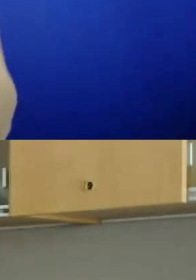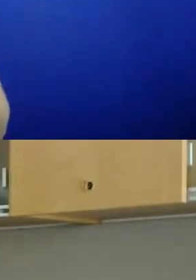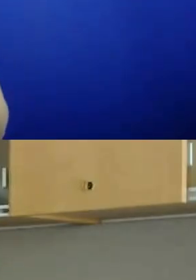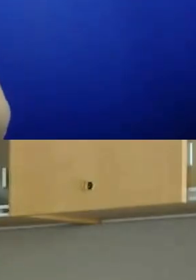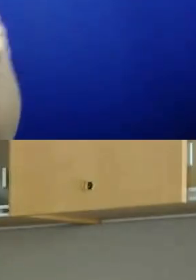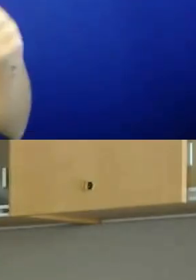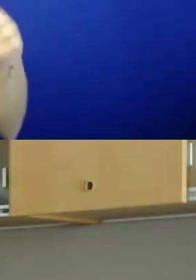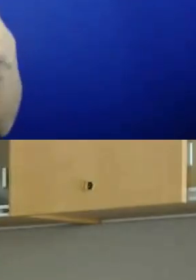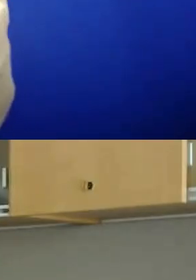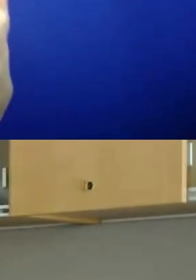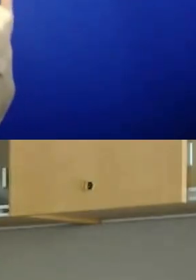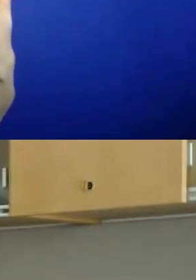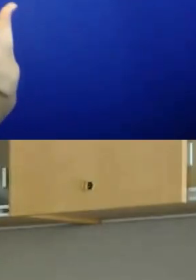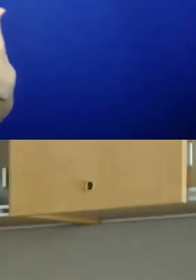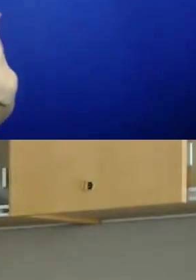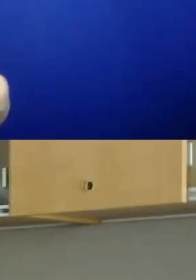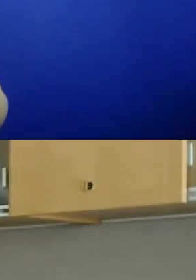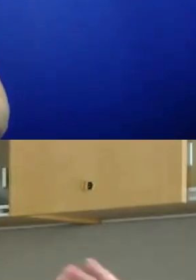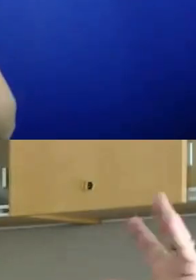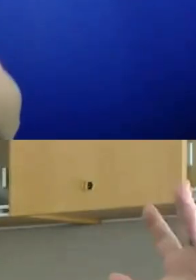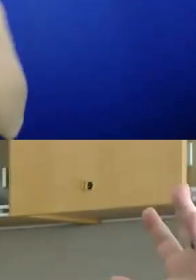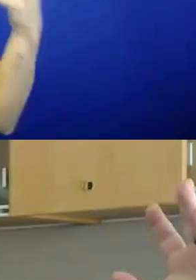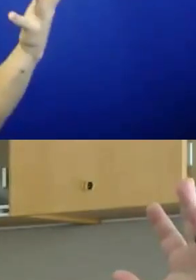very high percentage